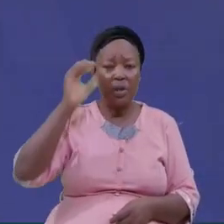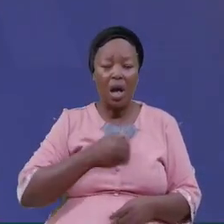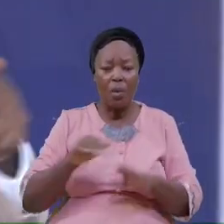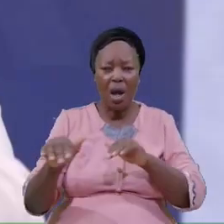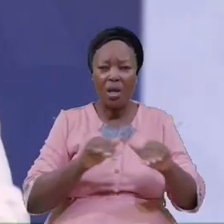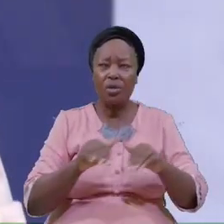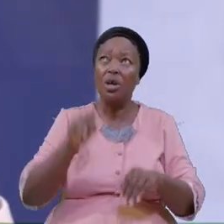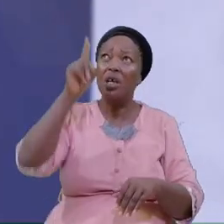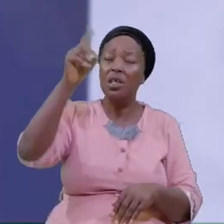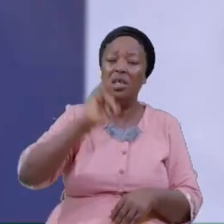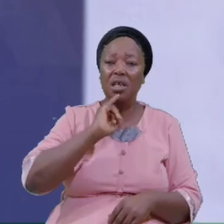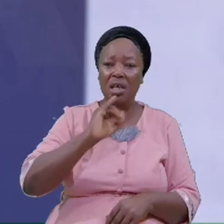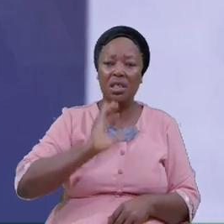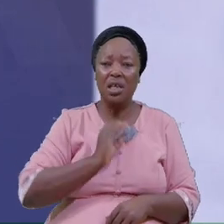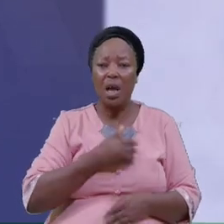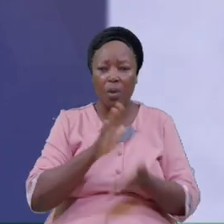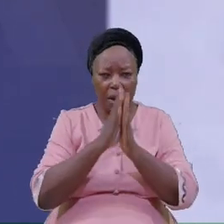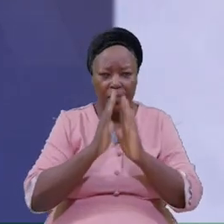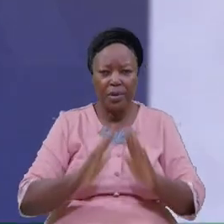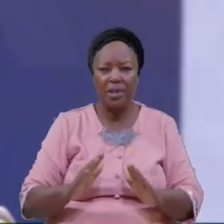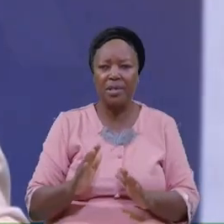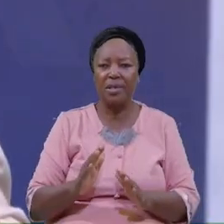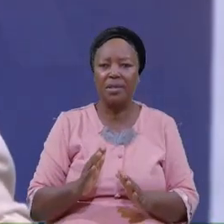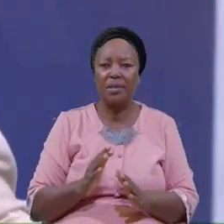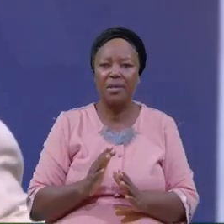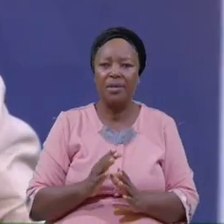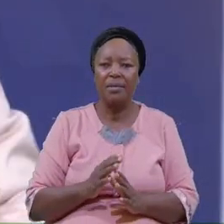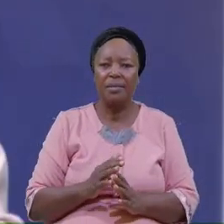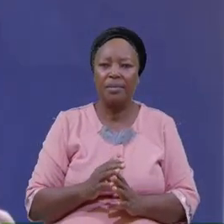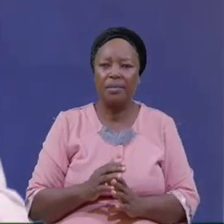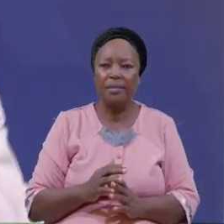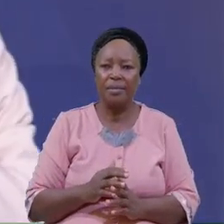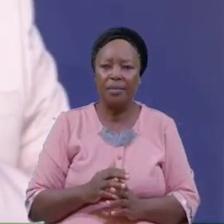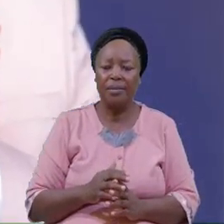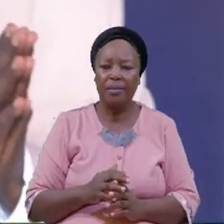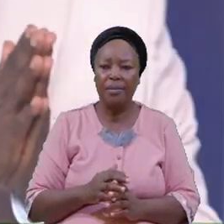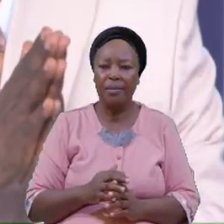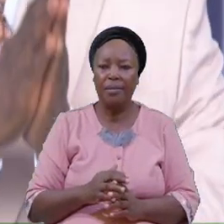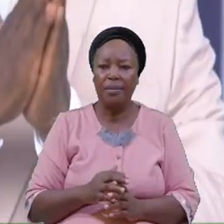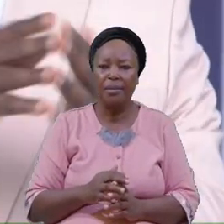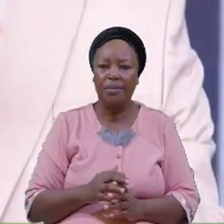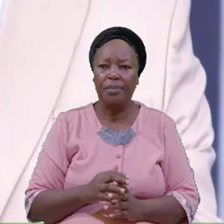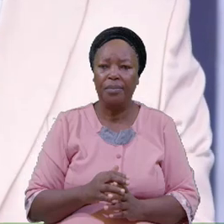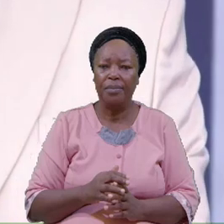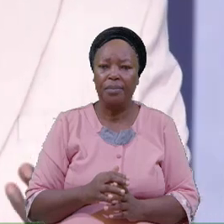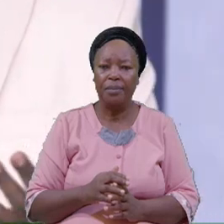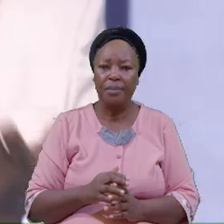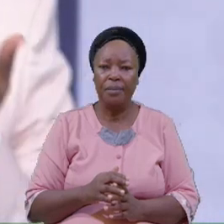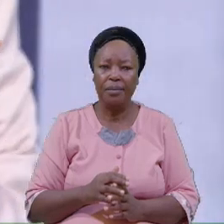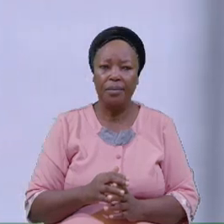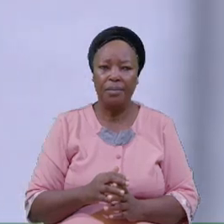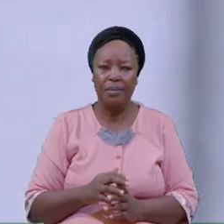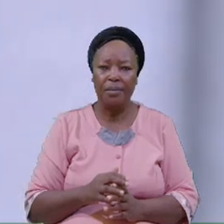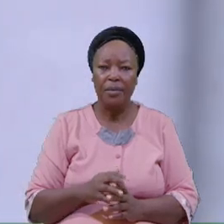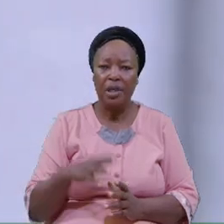is our peace. Il contrôle nos pensées, notre langue, notre vie, notre paix. The Lord who lives within you